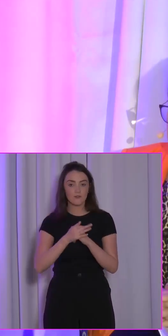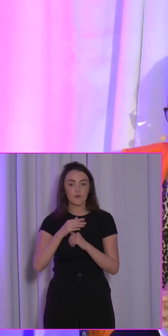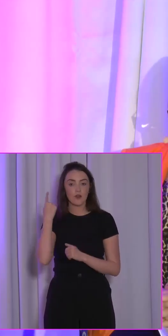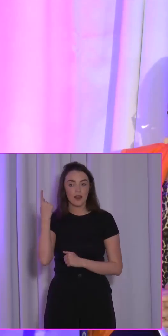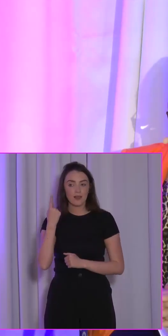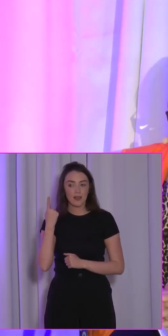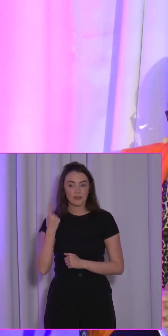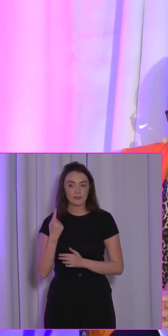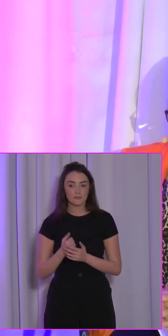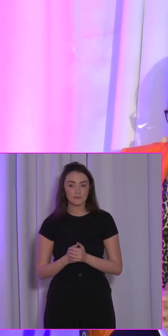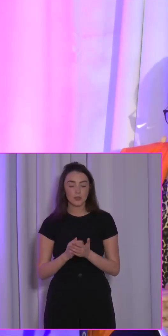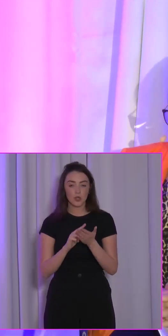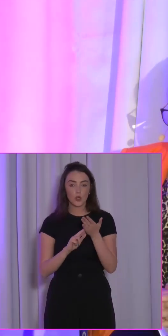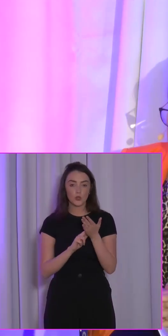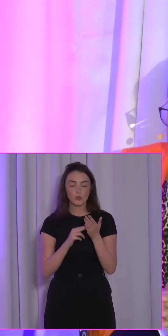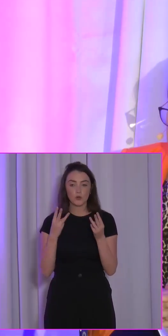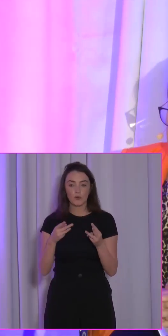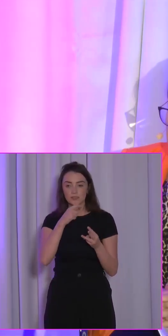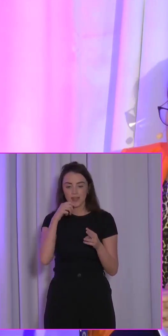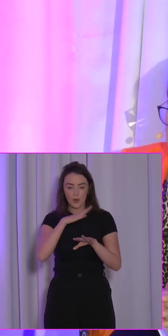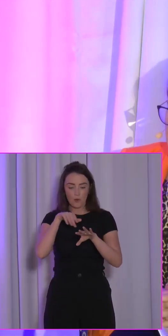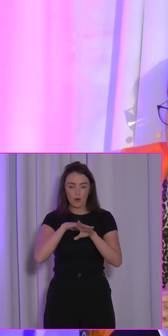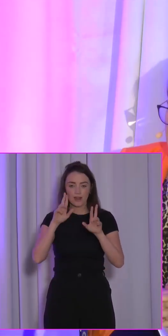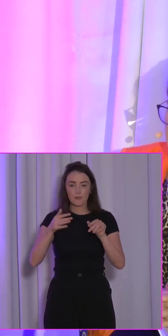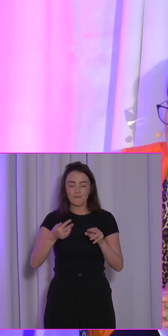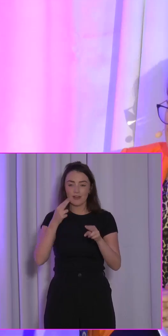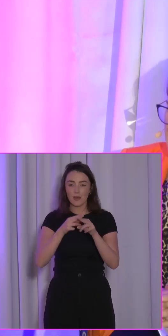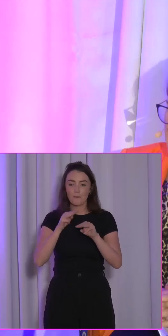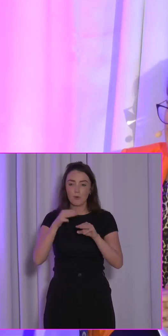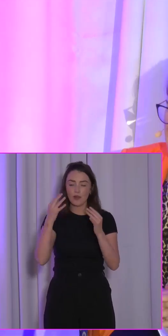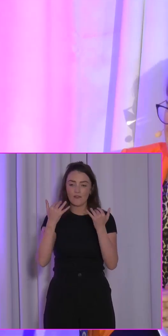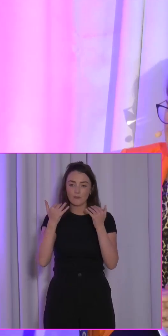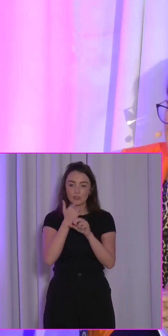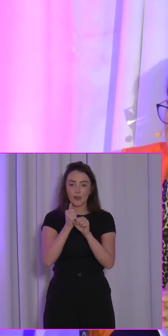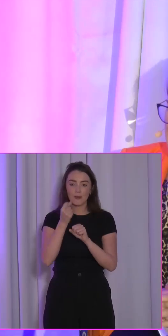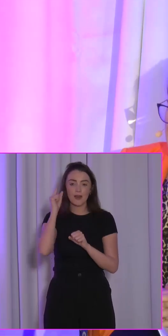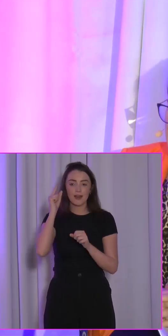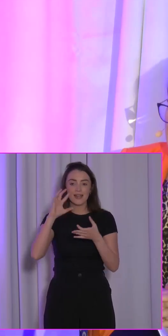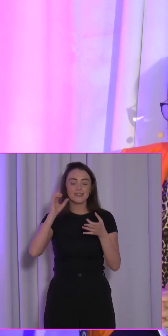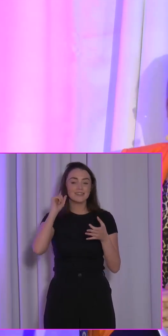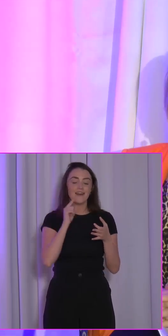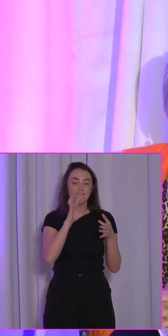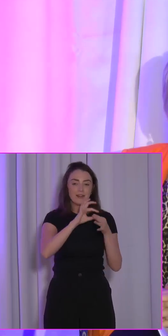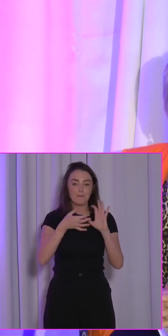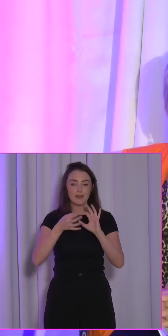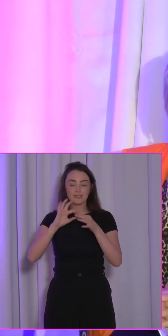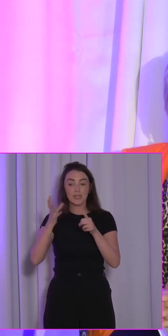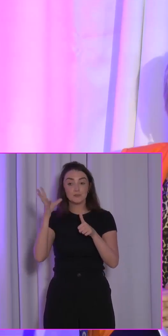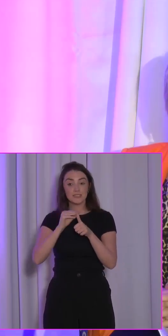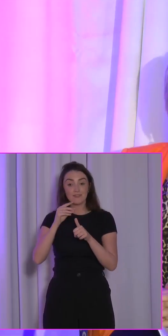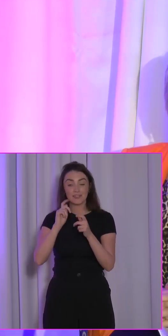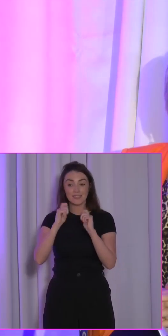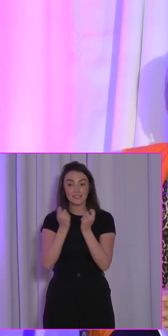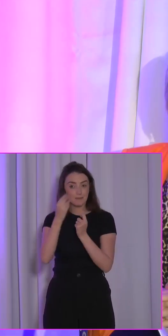Elaine, and the user online wants to say, where can we find out more information on the Deaf Olympics, particularly in Team Ireland at the